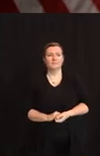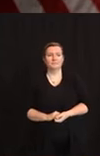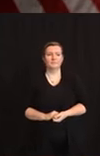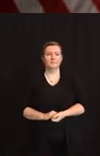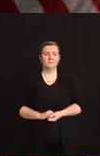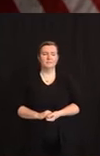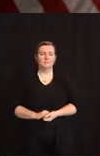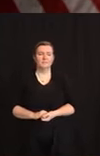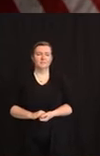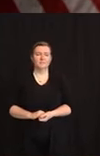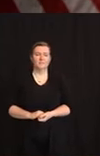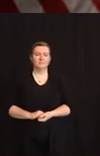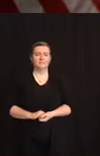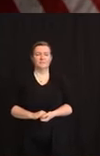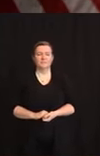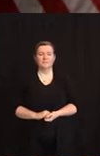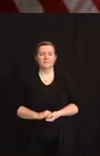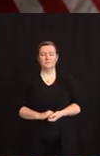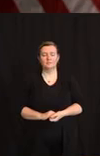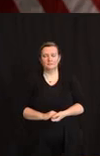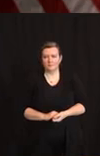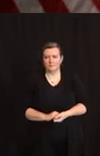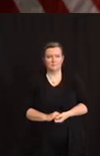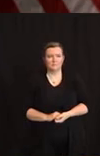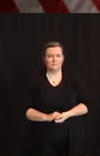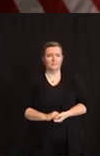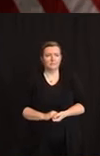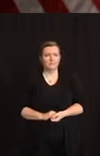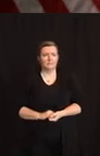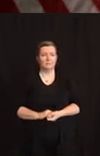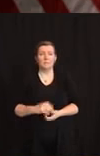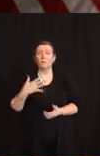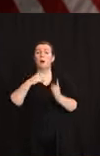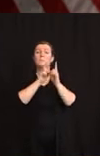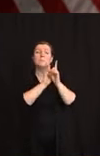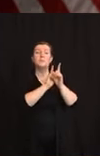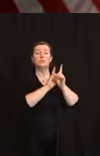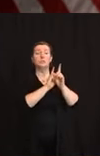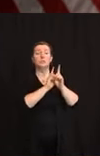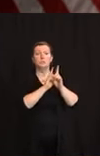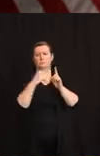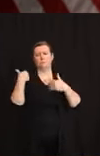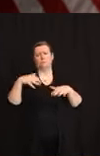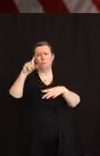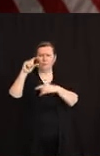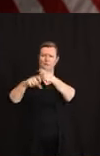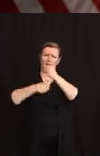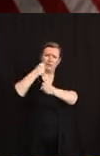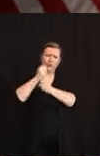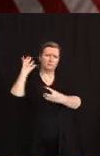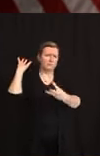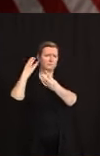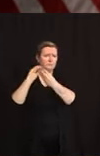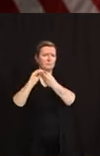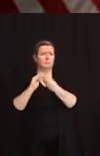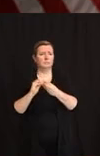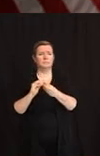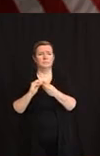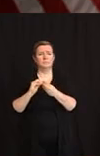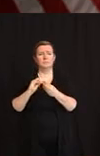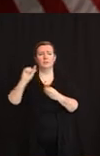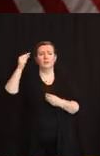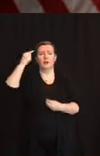to me for going on 20 years, happy 85th birthday to Governor Tom Kean, a guy who not